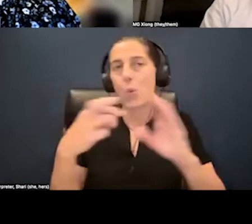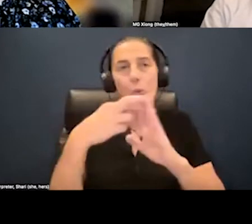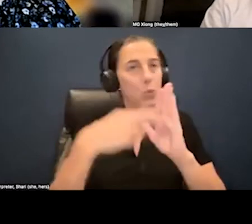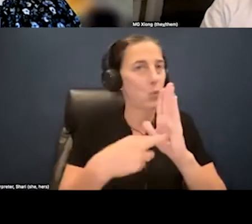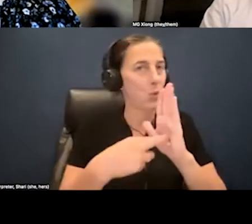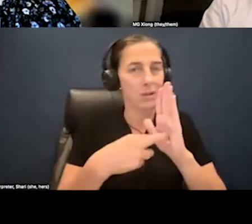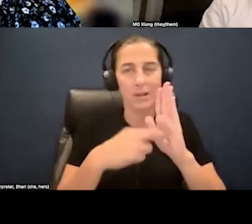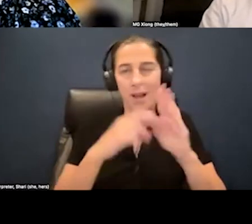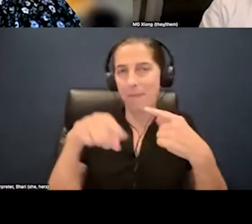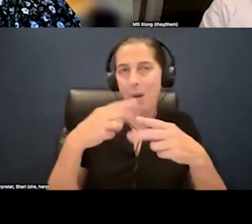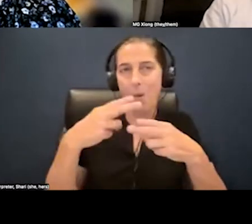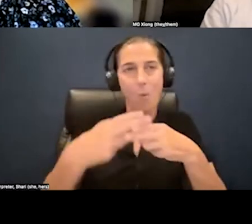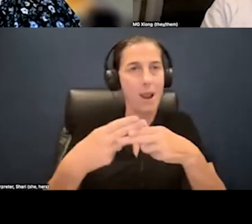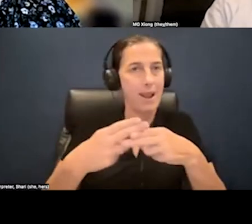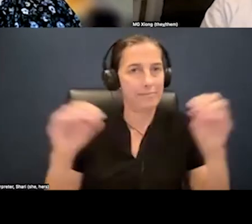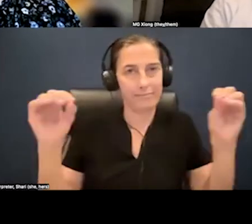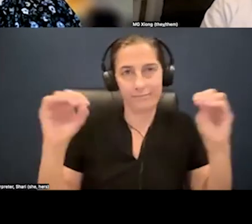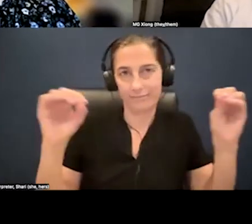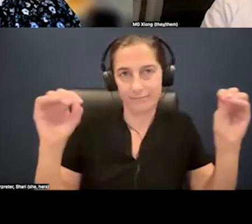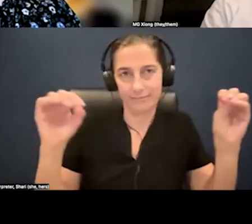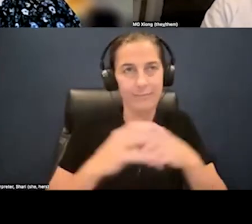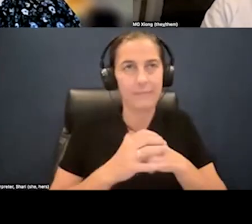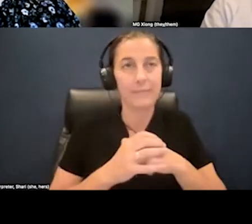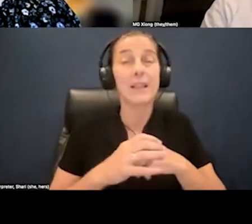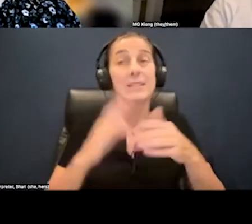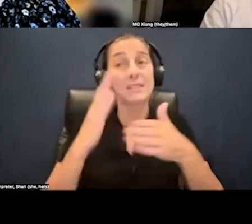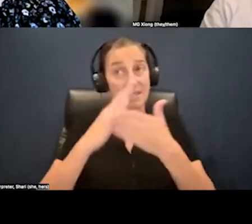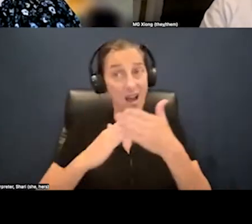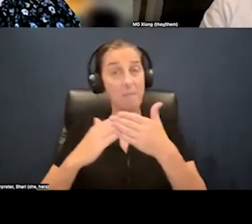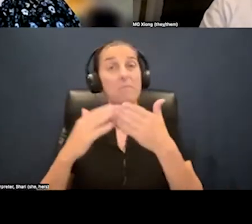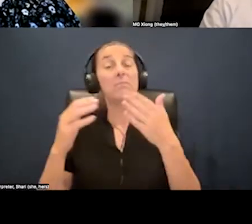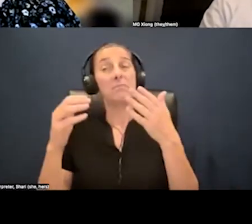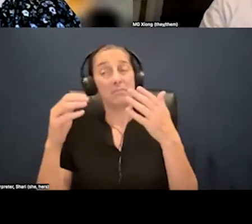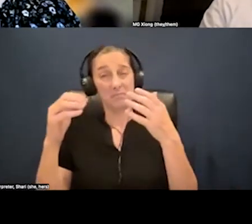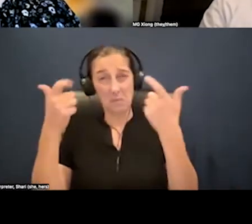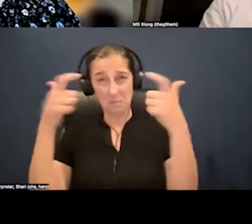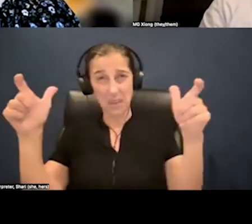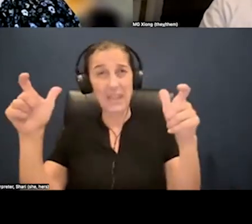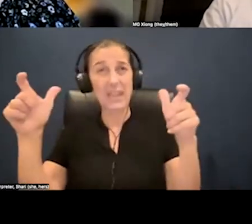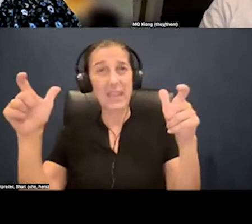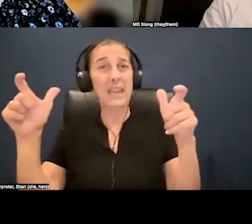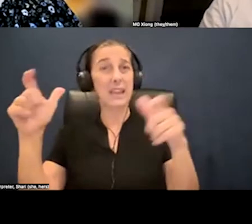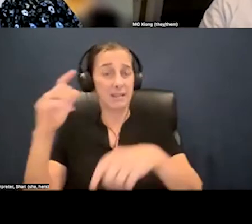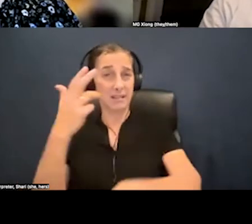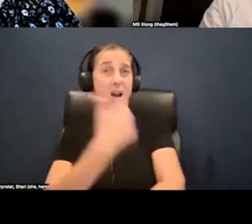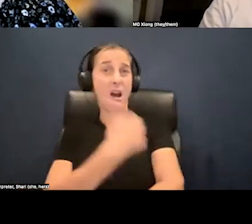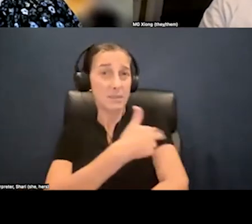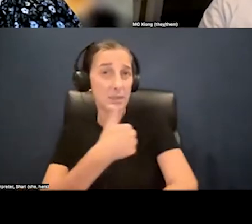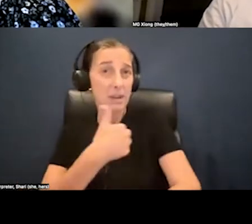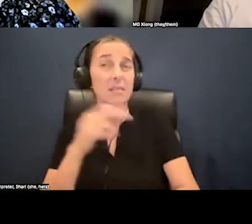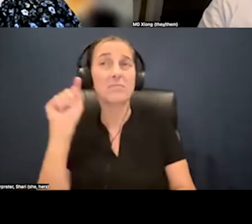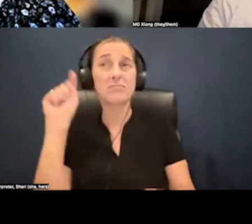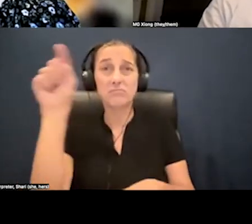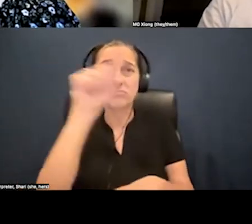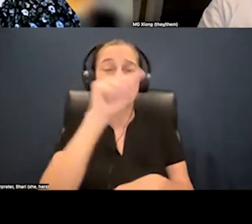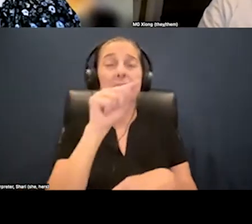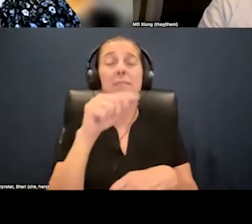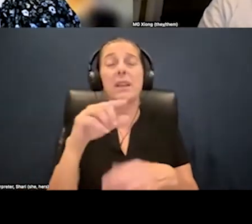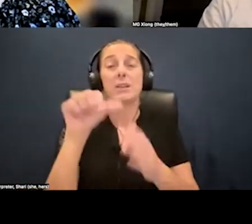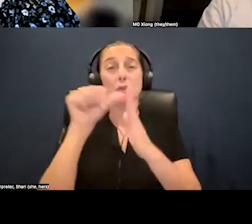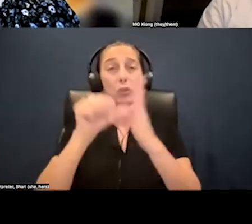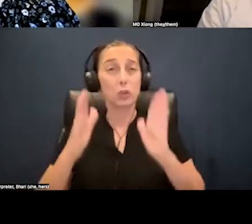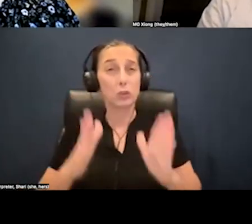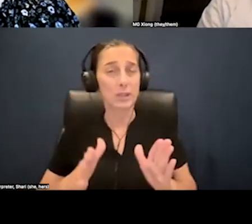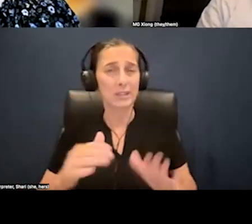So there are really major hospitals, surgeons, providers with a lot of experience who